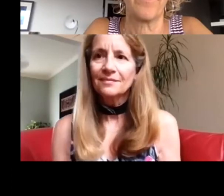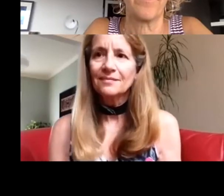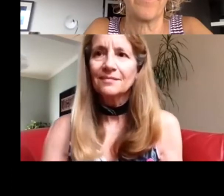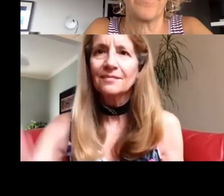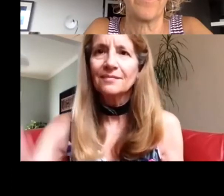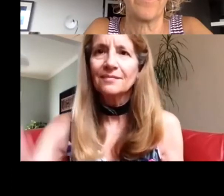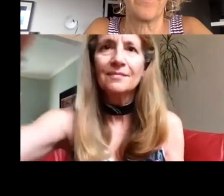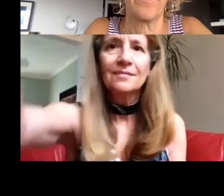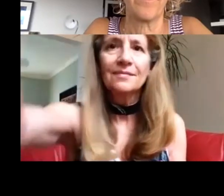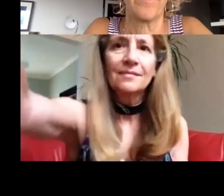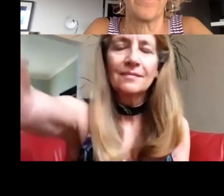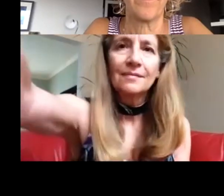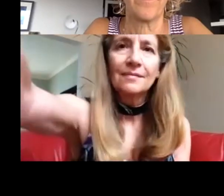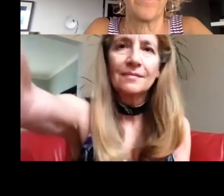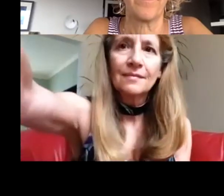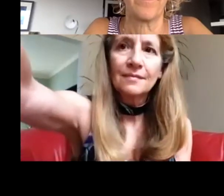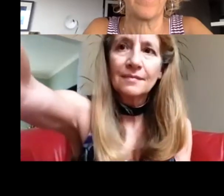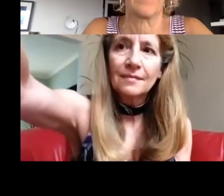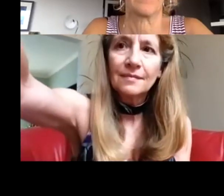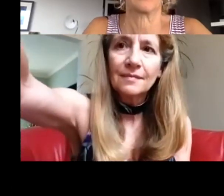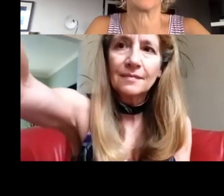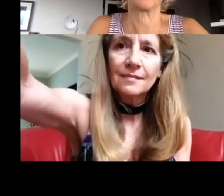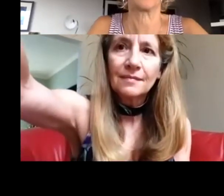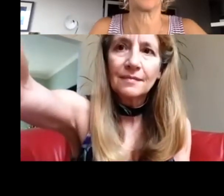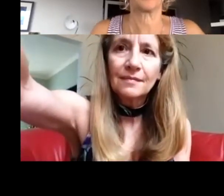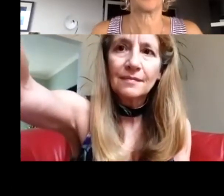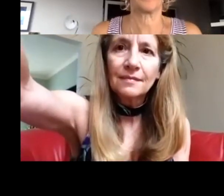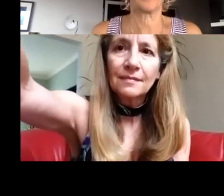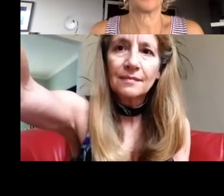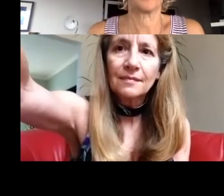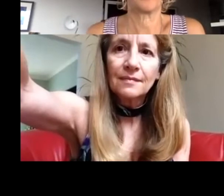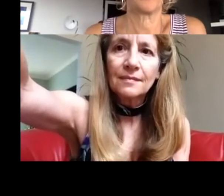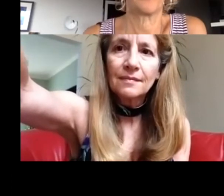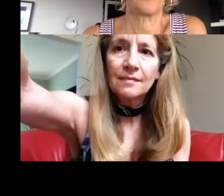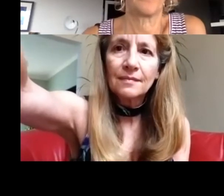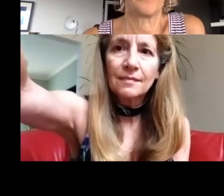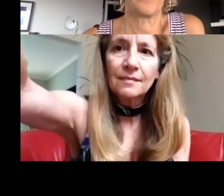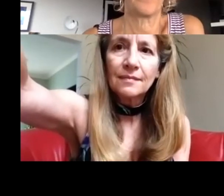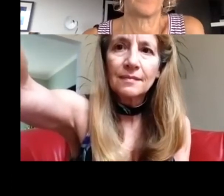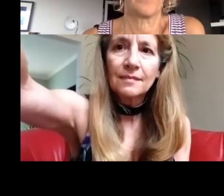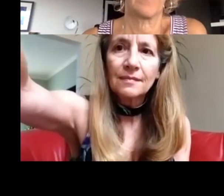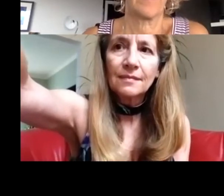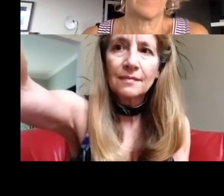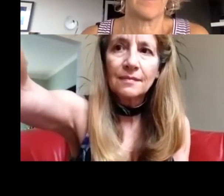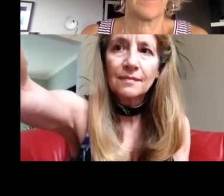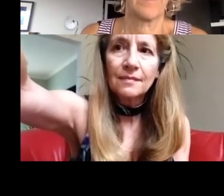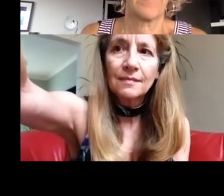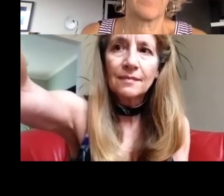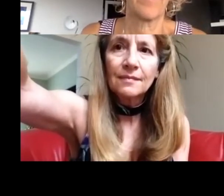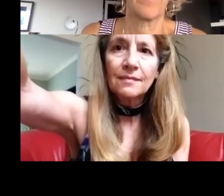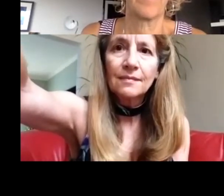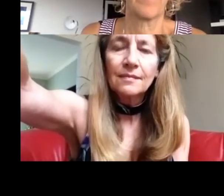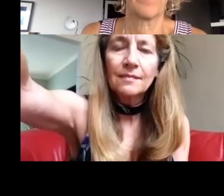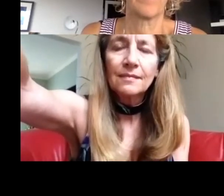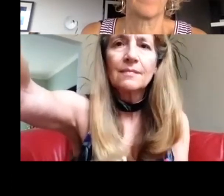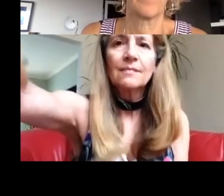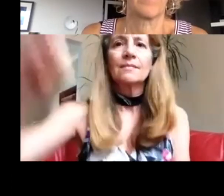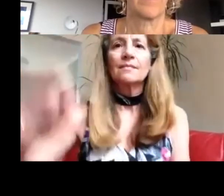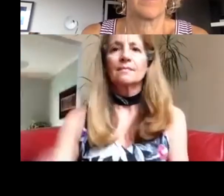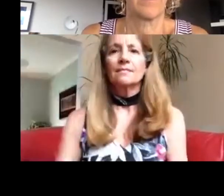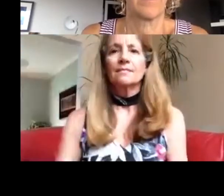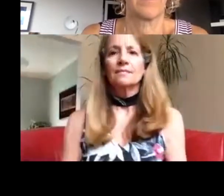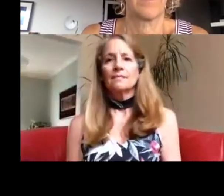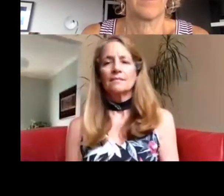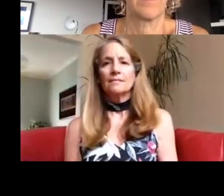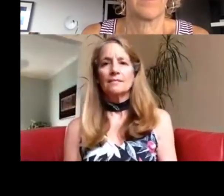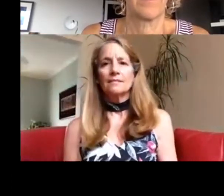Hispanic female, in my mid-30s. I have long brown hair, and I'm wearing a blue and green striped shirt.